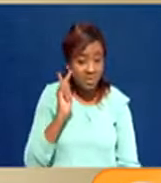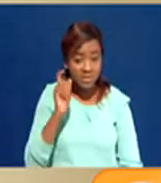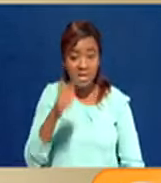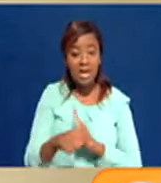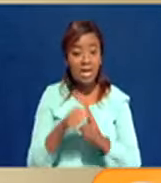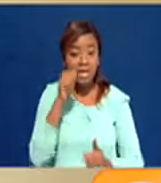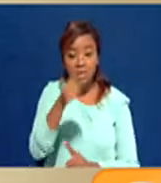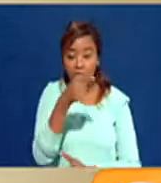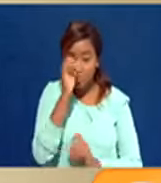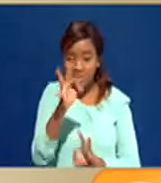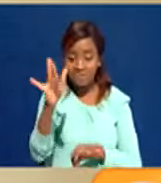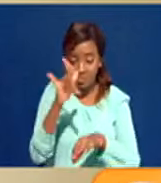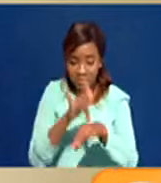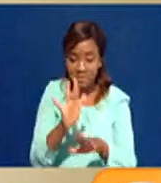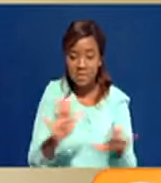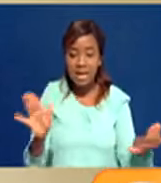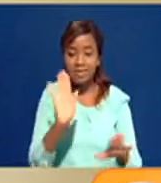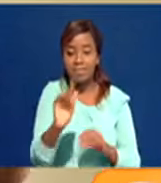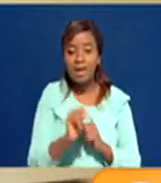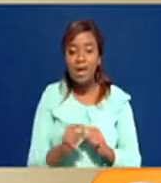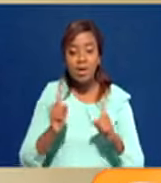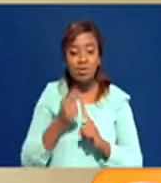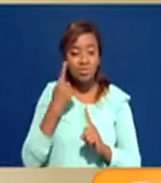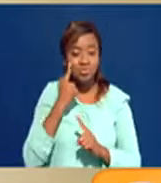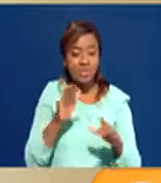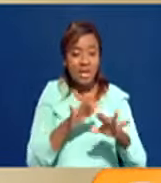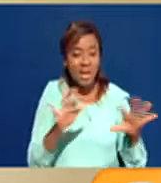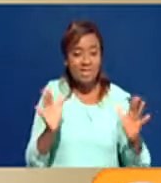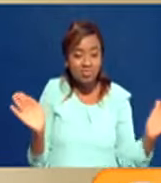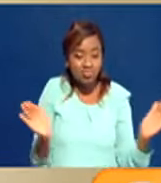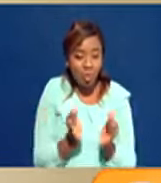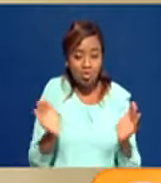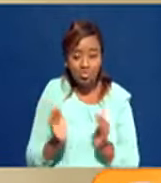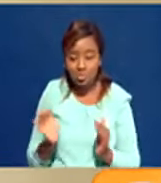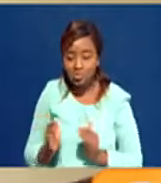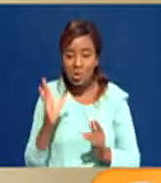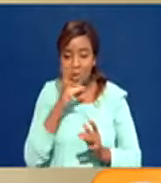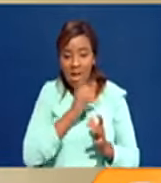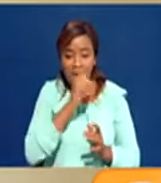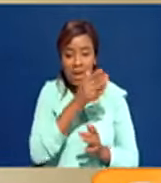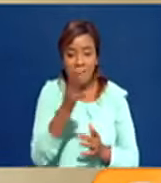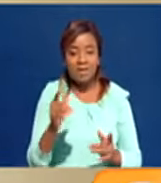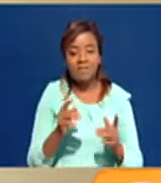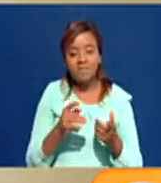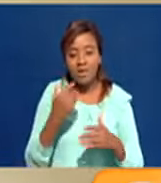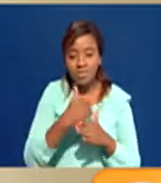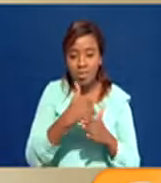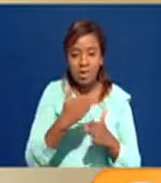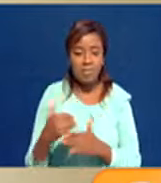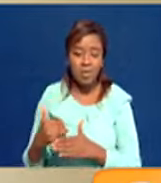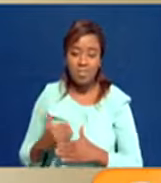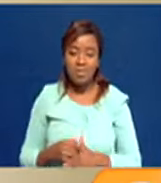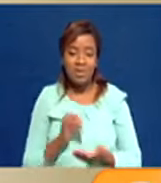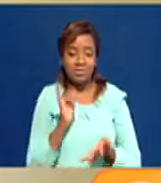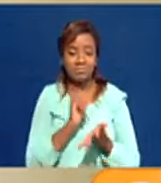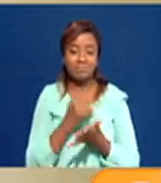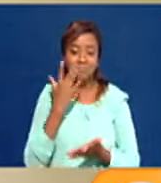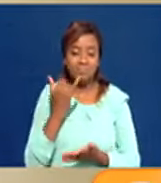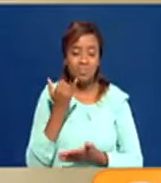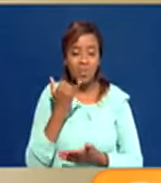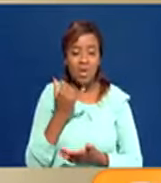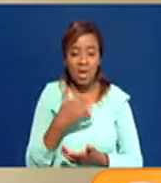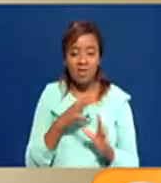because of this scarcity of land, we have people moving boundaries, and that is why we have a lot of boundary disputes. That is why we have a lot